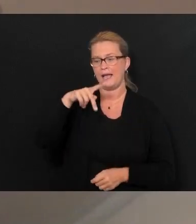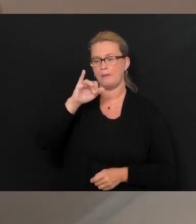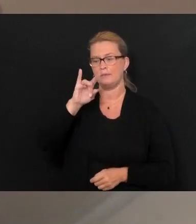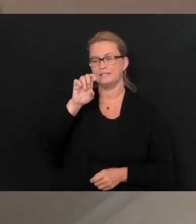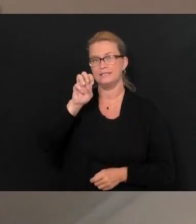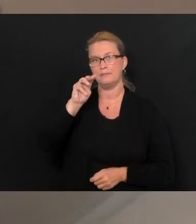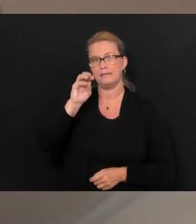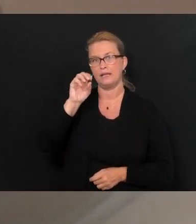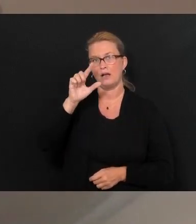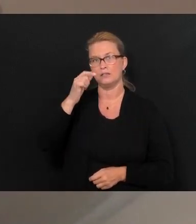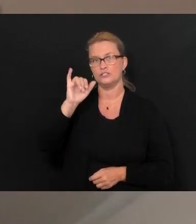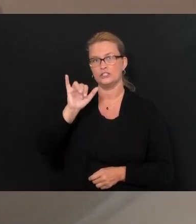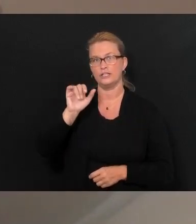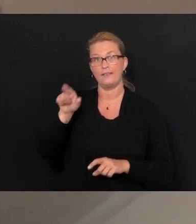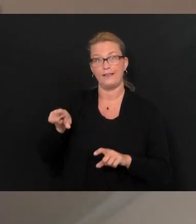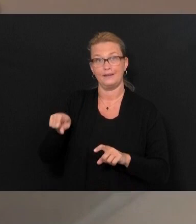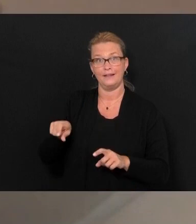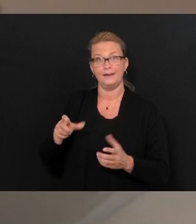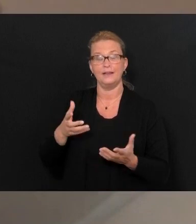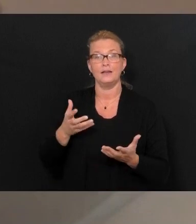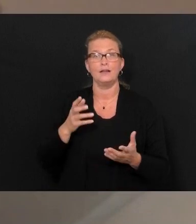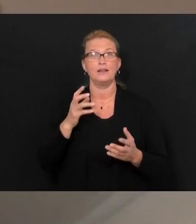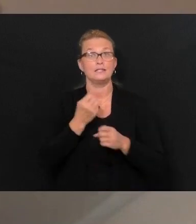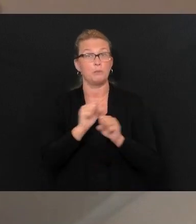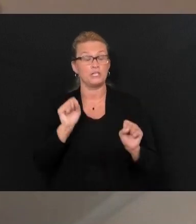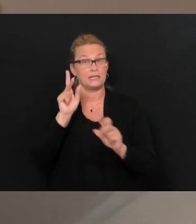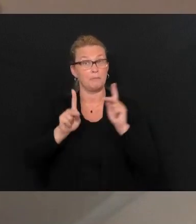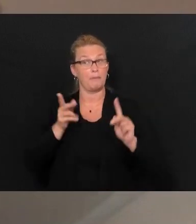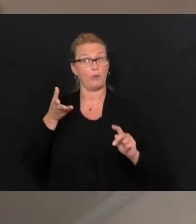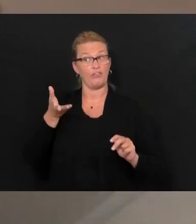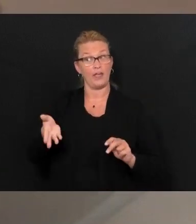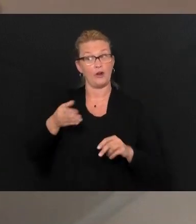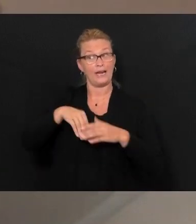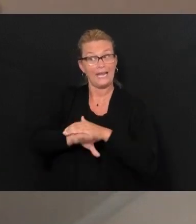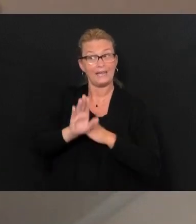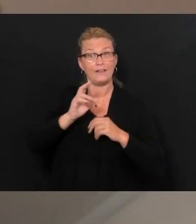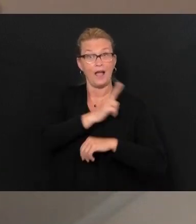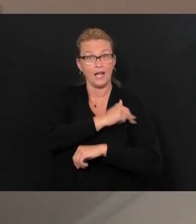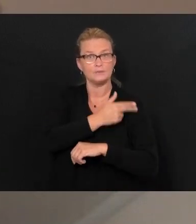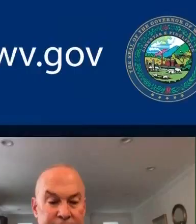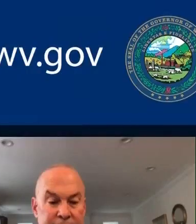be able to protect the people in the hospitals, but also the people that work at the hospital as well.